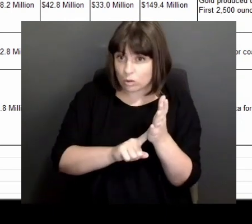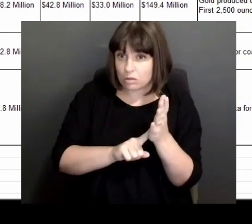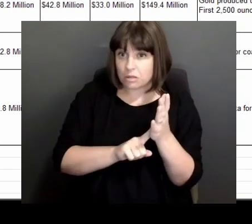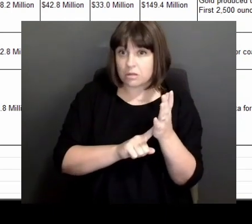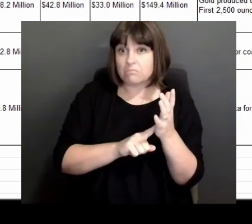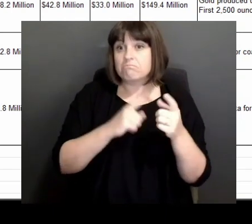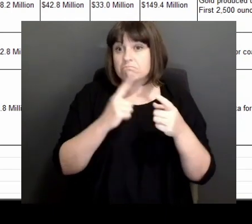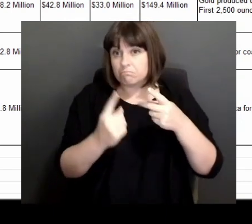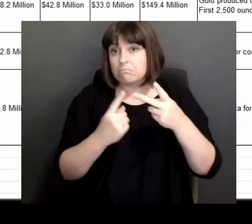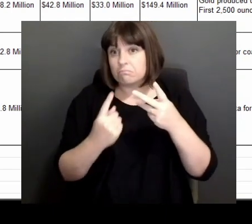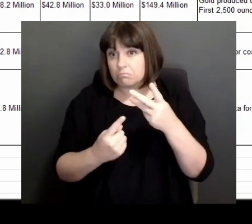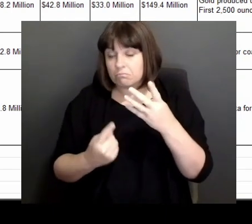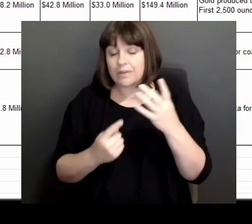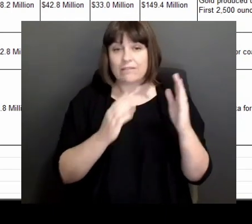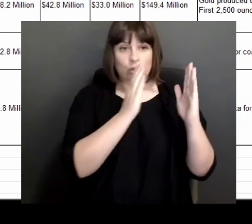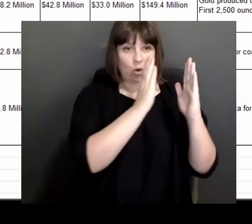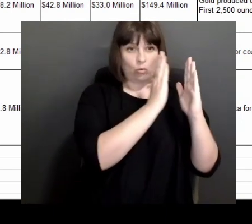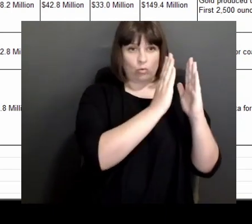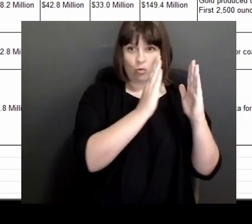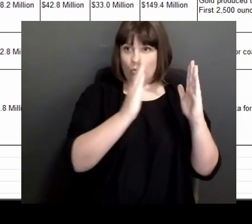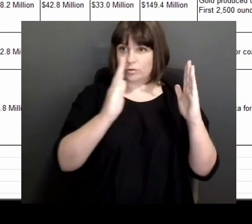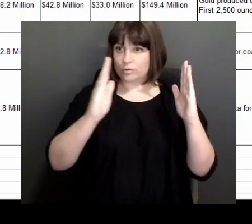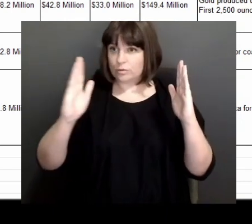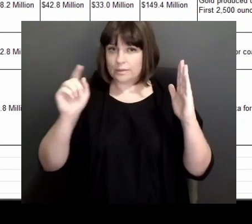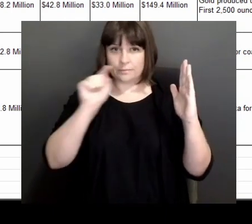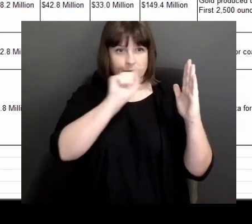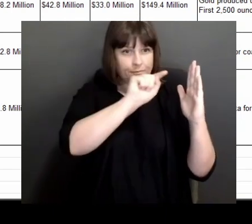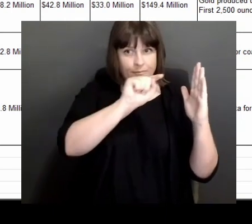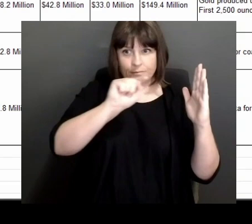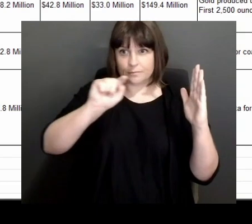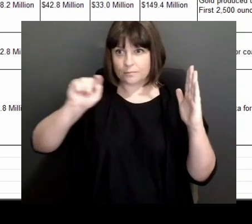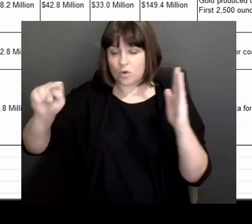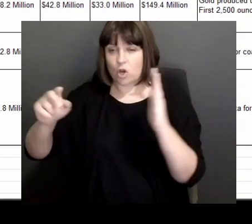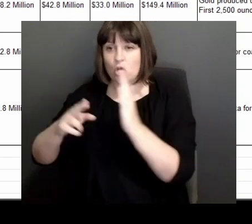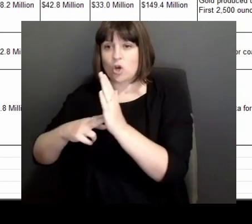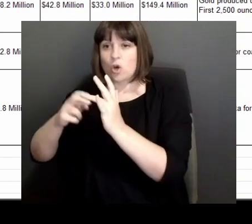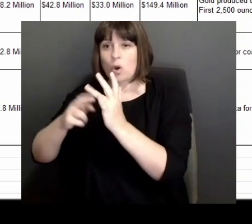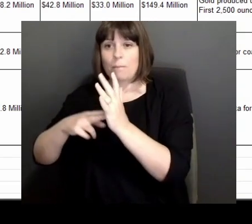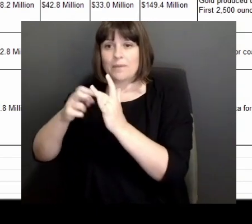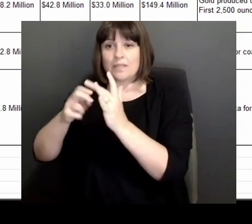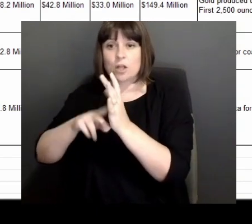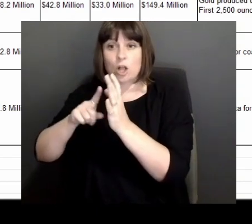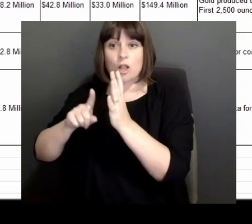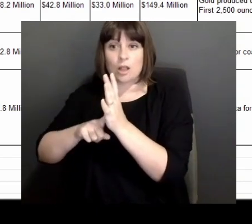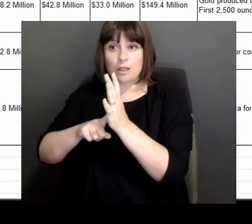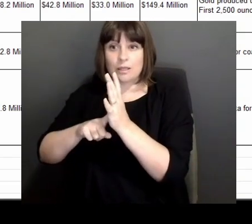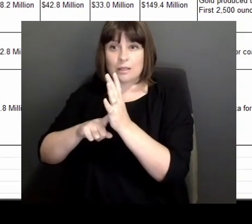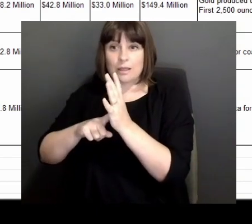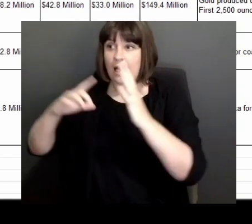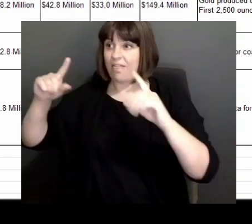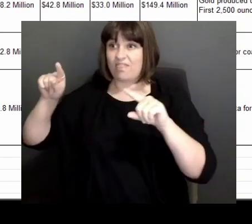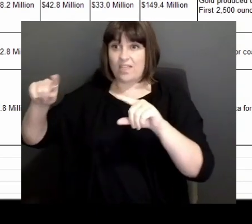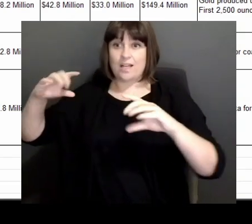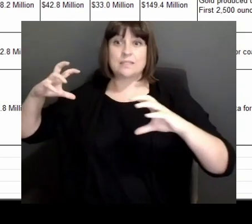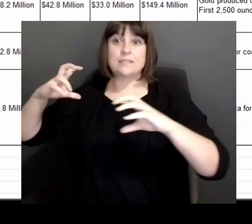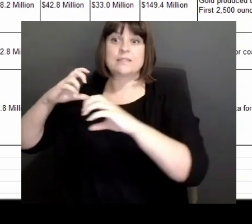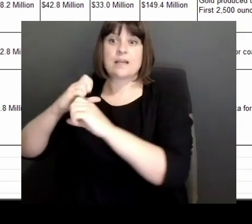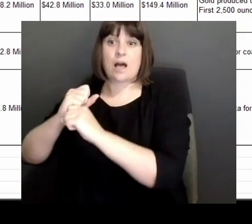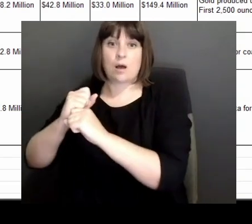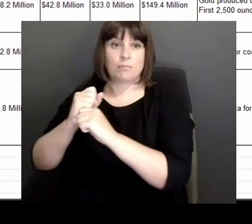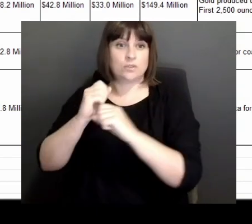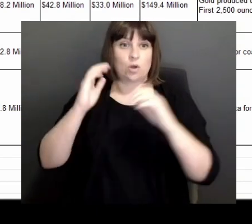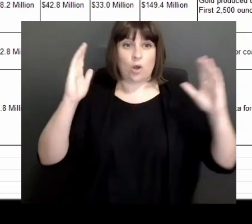And then as we go across the page, we get to the nominal sum, which is the total of those over that period of time,